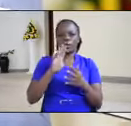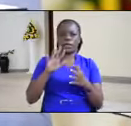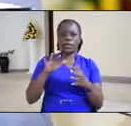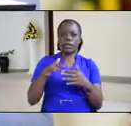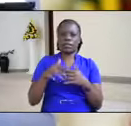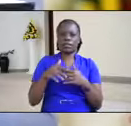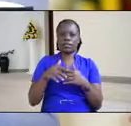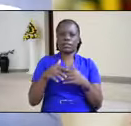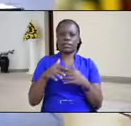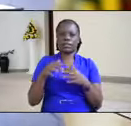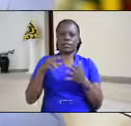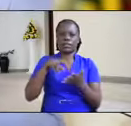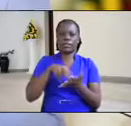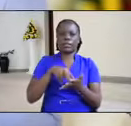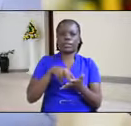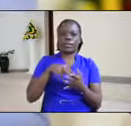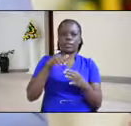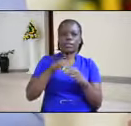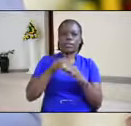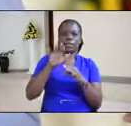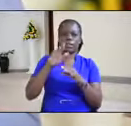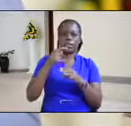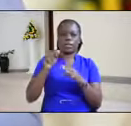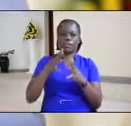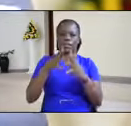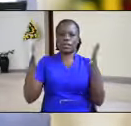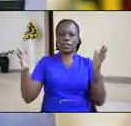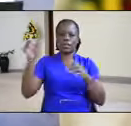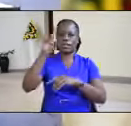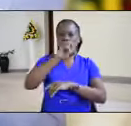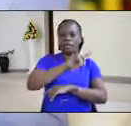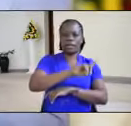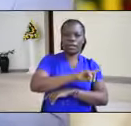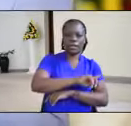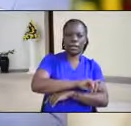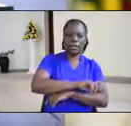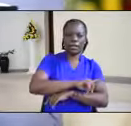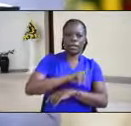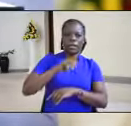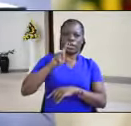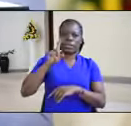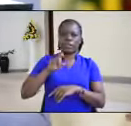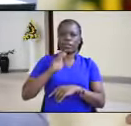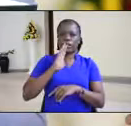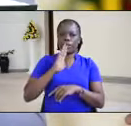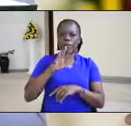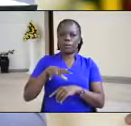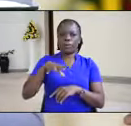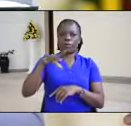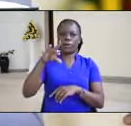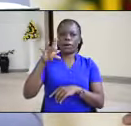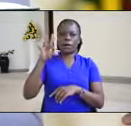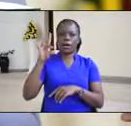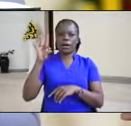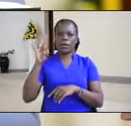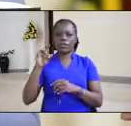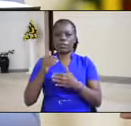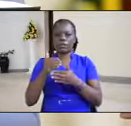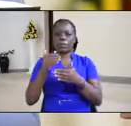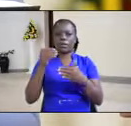we stand in that great day? Shall we be